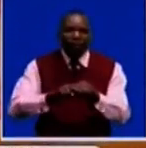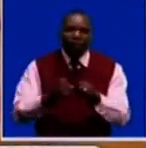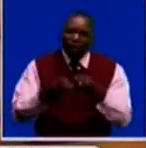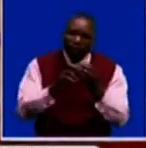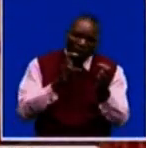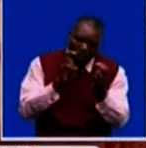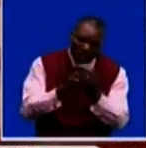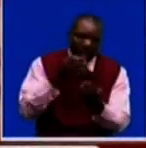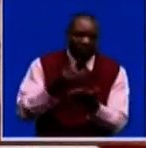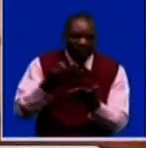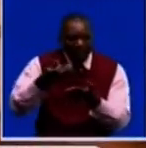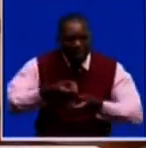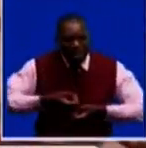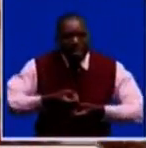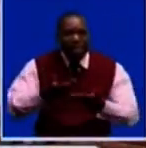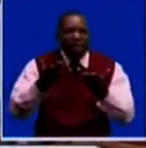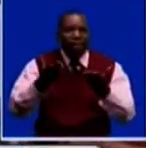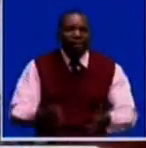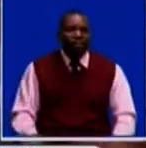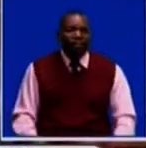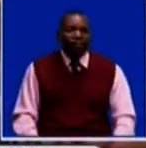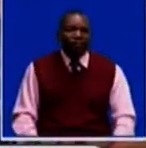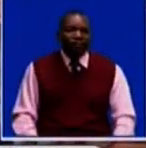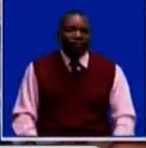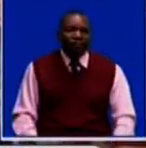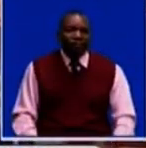to distribute fertilizer.